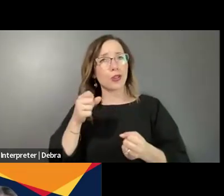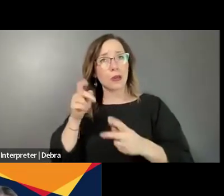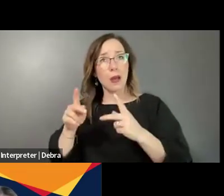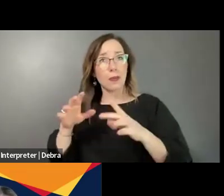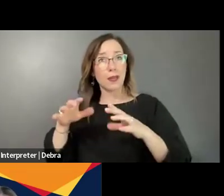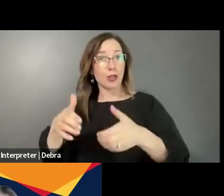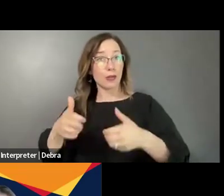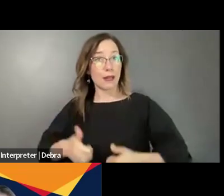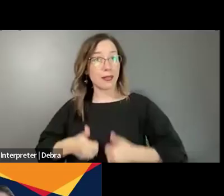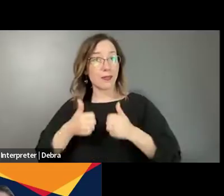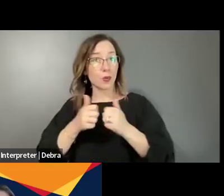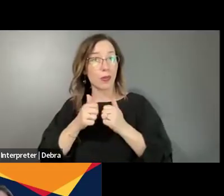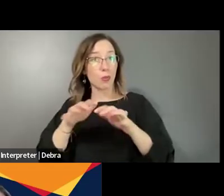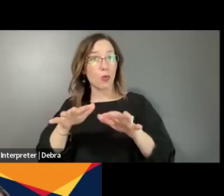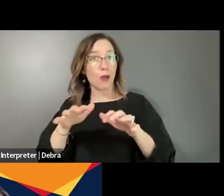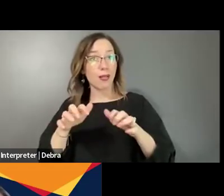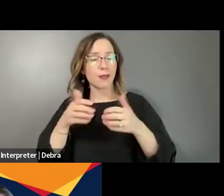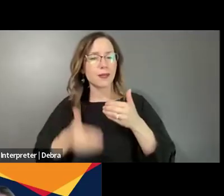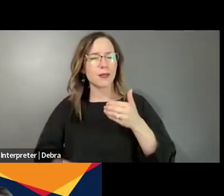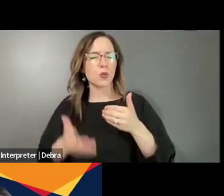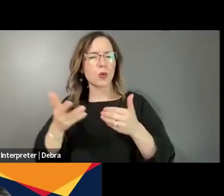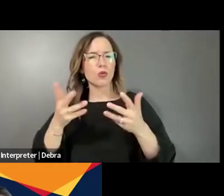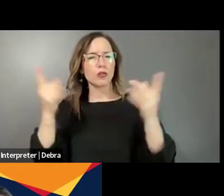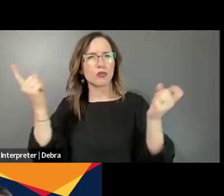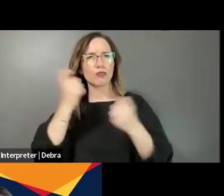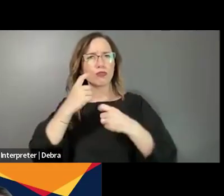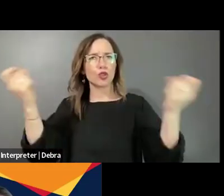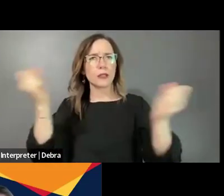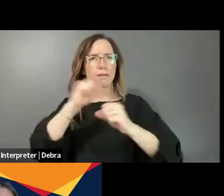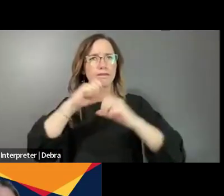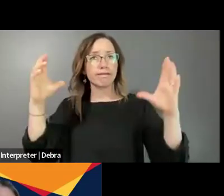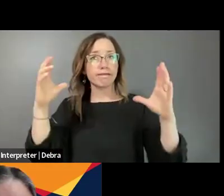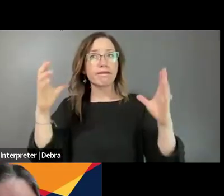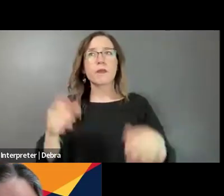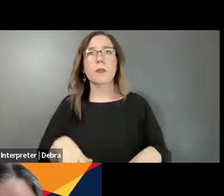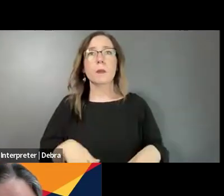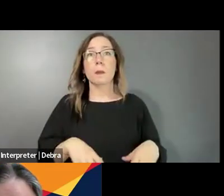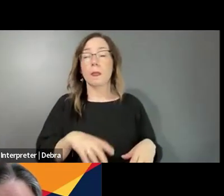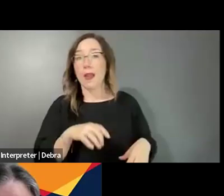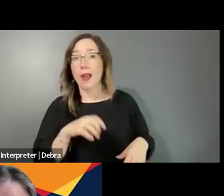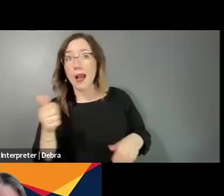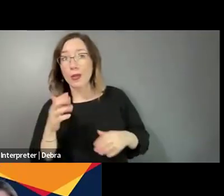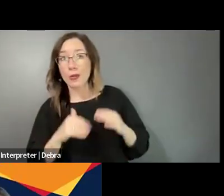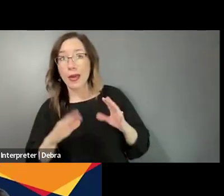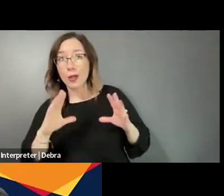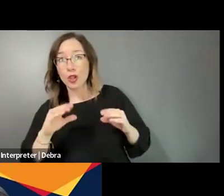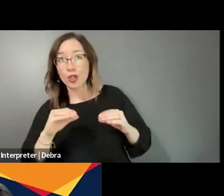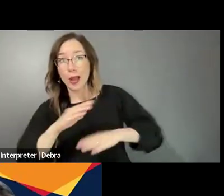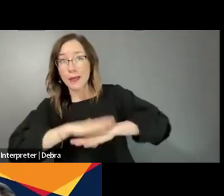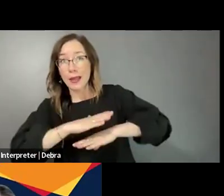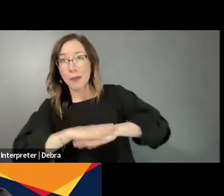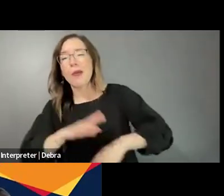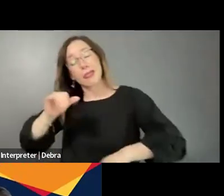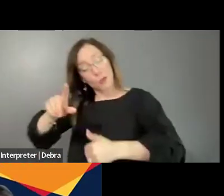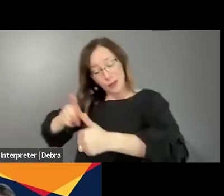with paralysis? What would be your dream My dream besides the would cushion on the table? Well, that was going